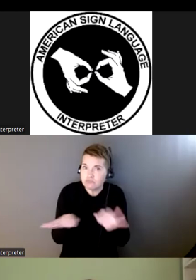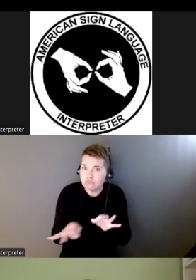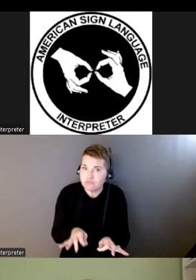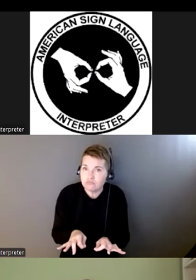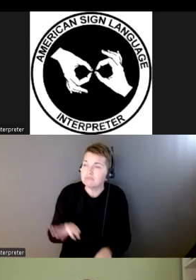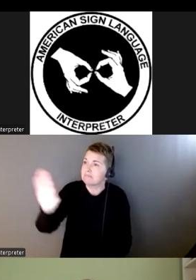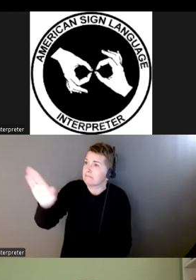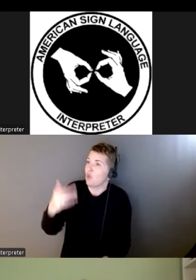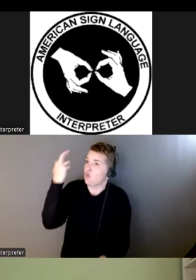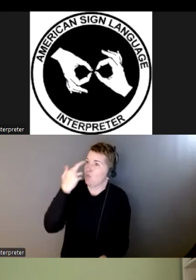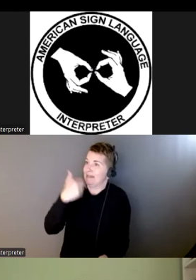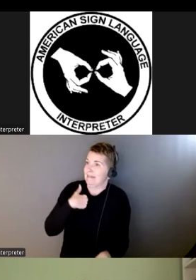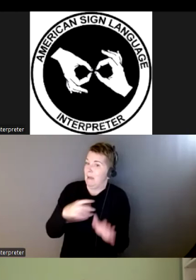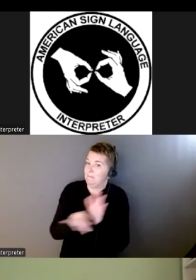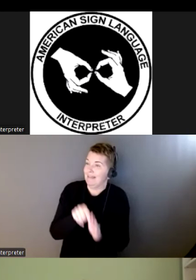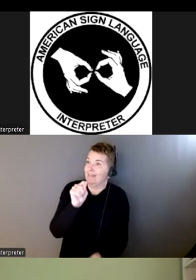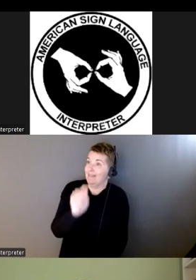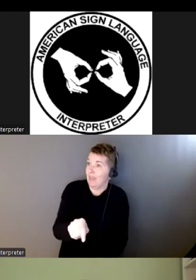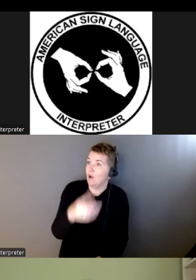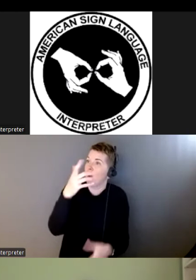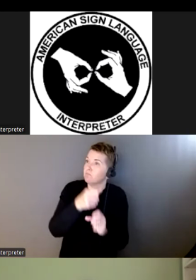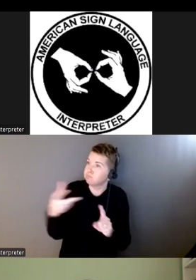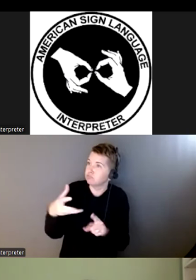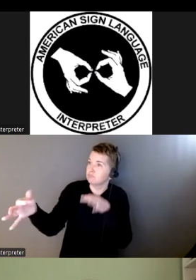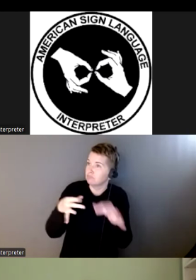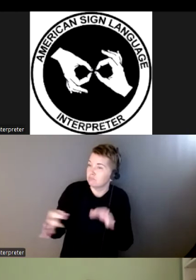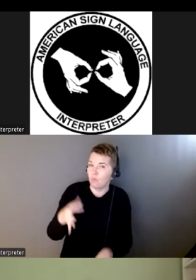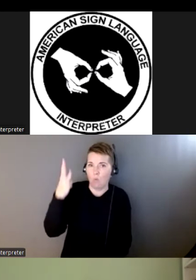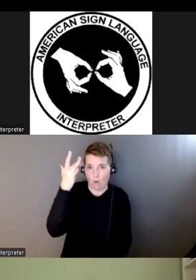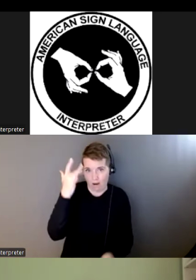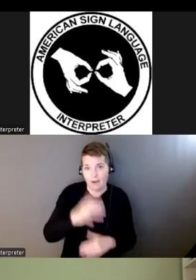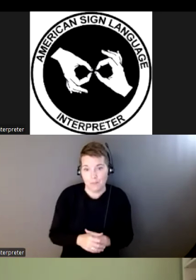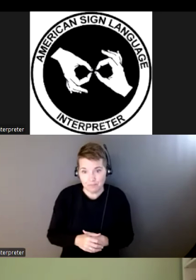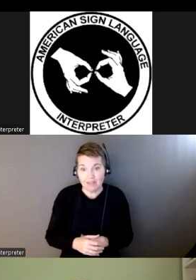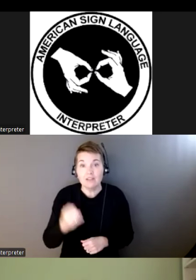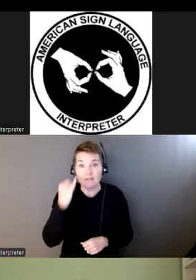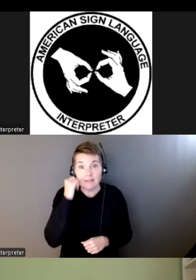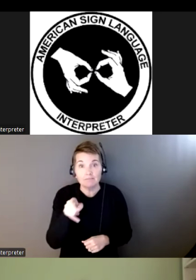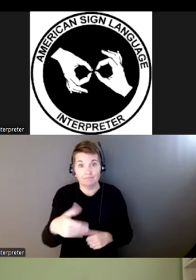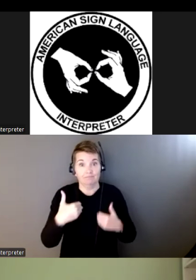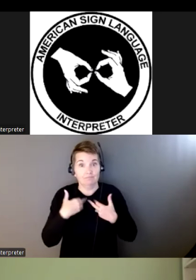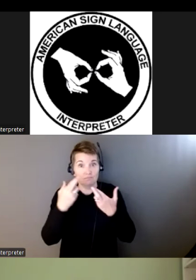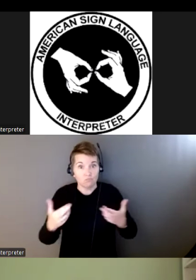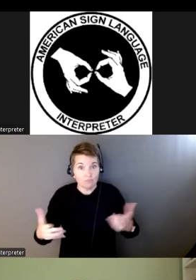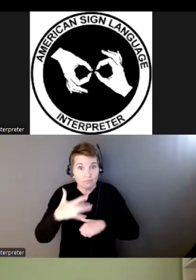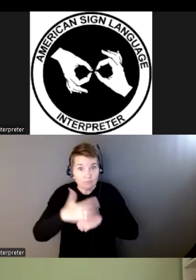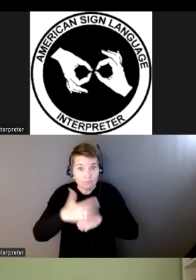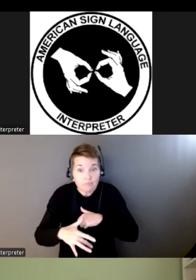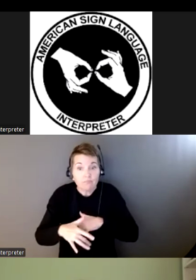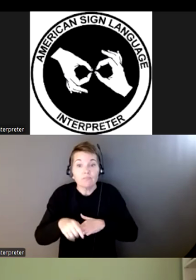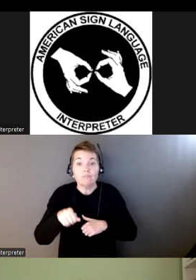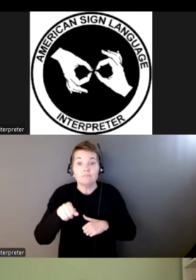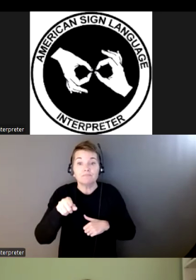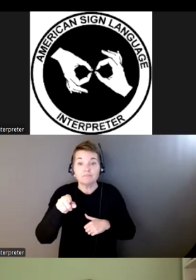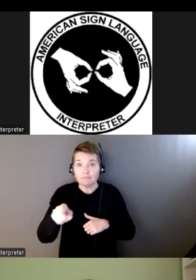the likelihood that that will be an assigned branch if there is a capacity on the Toronto Public Library